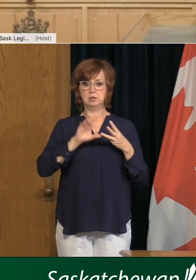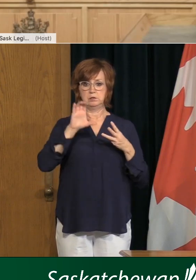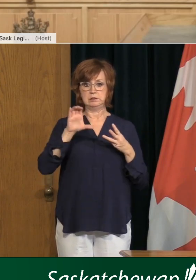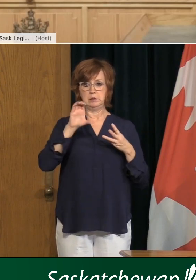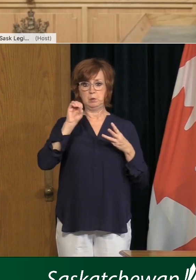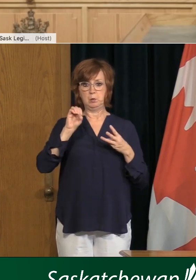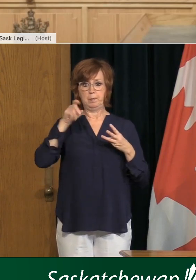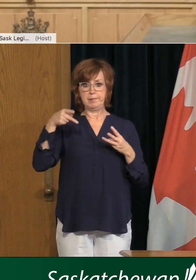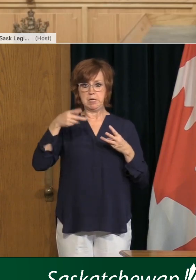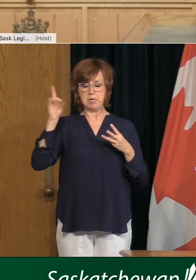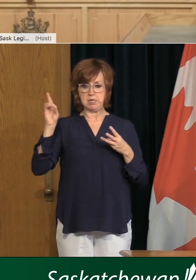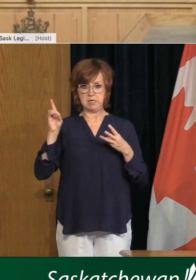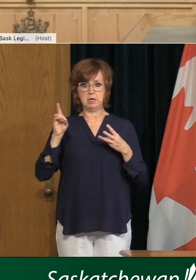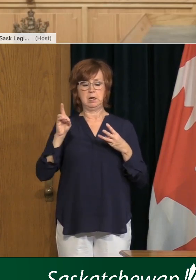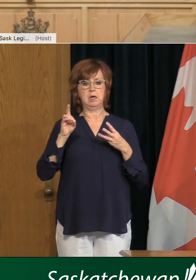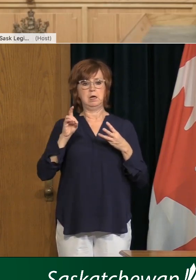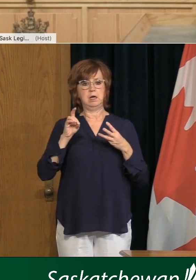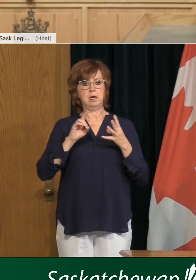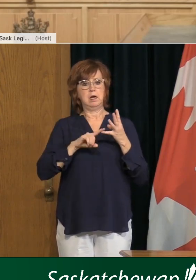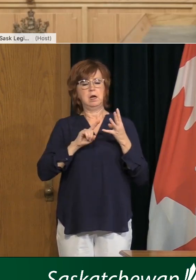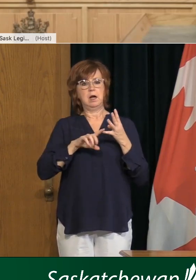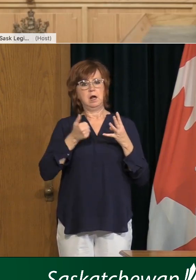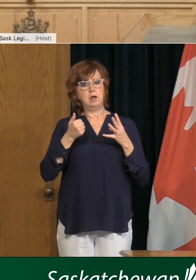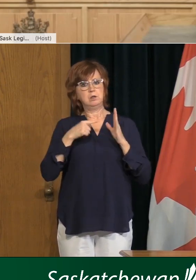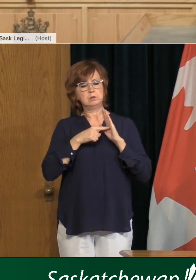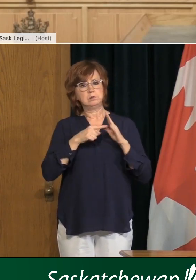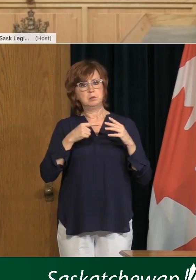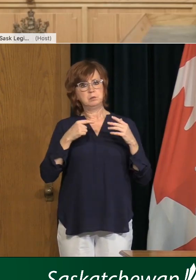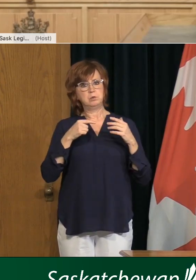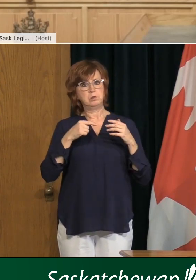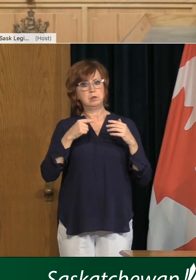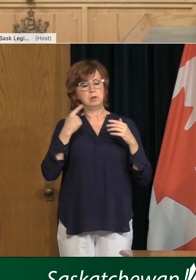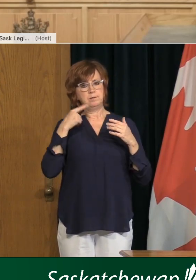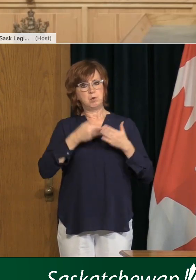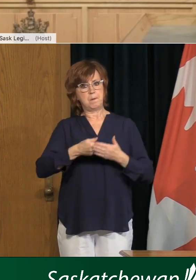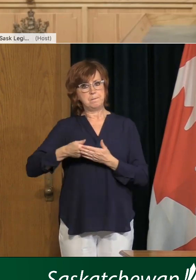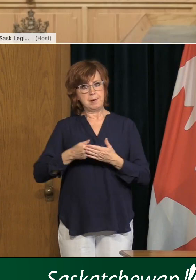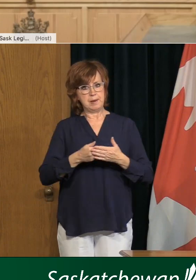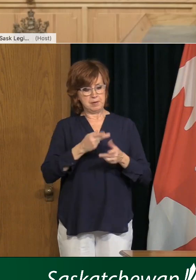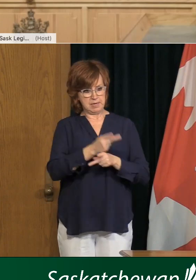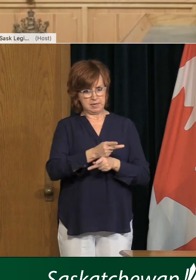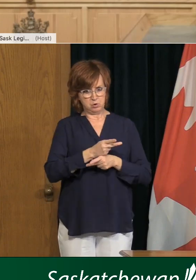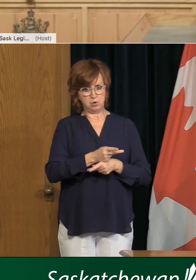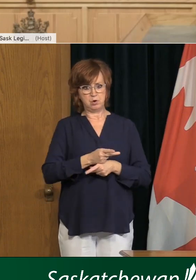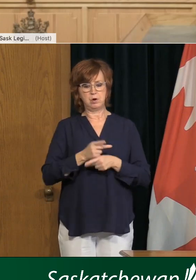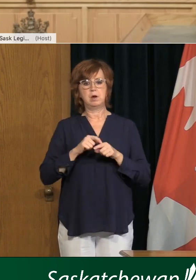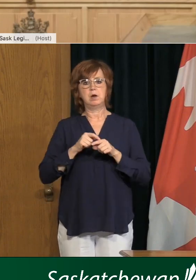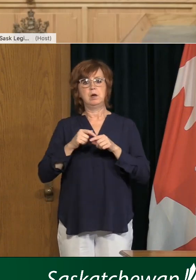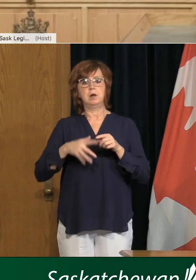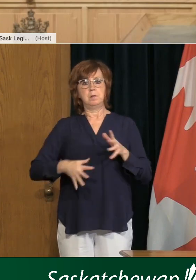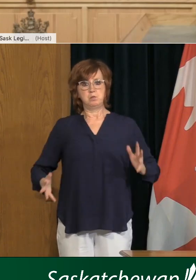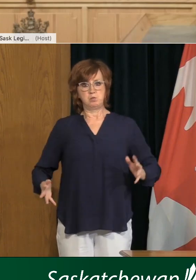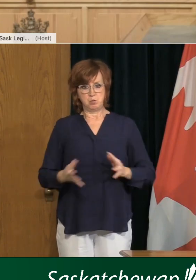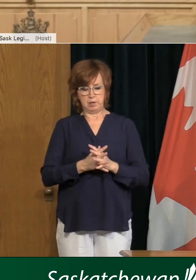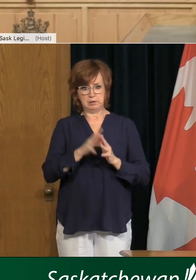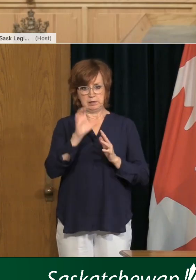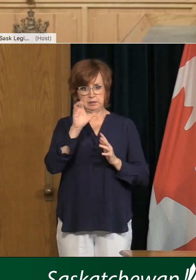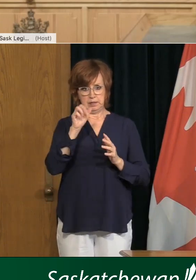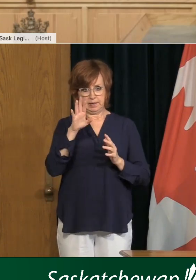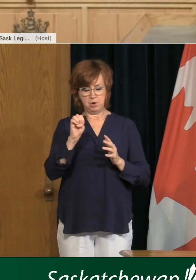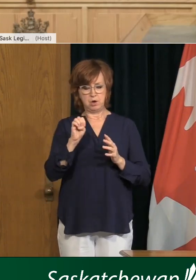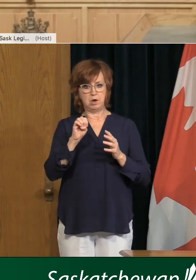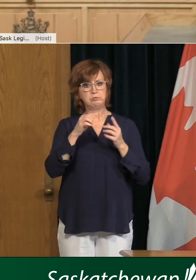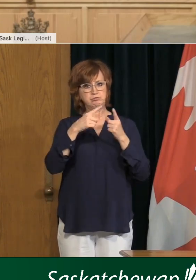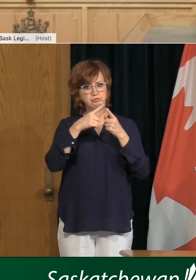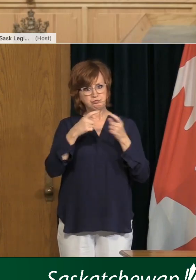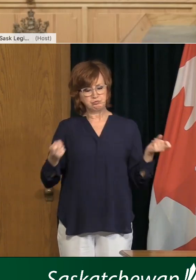will also include things like well baby care, prenatal care, and other day-to-day health services. There will be